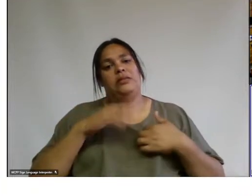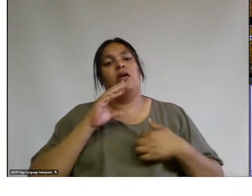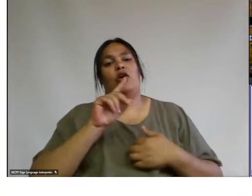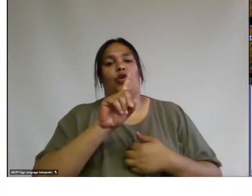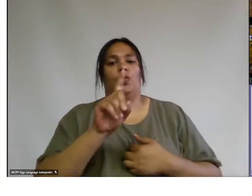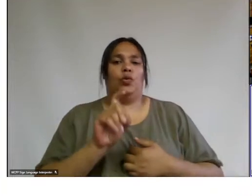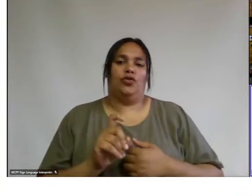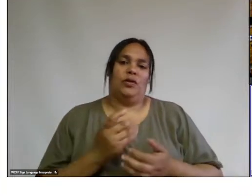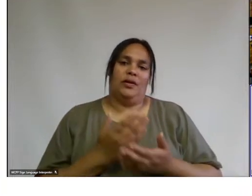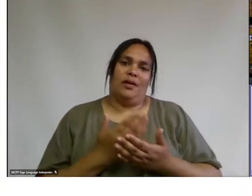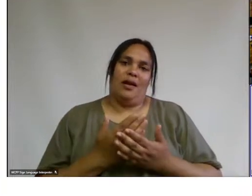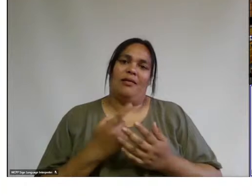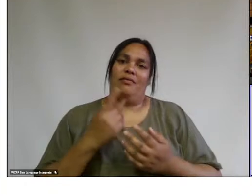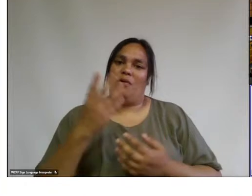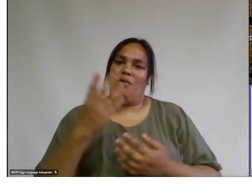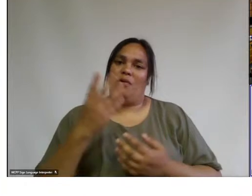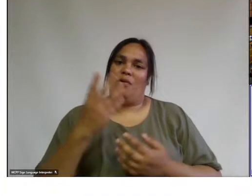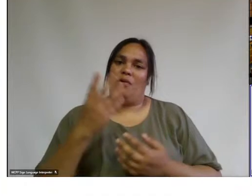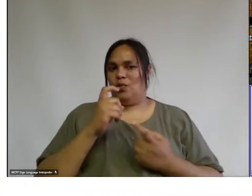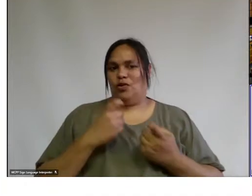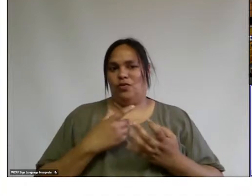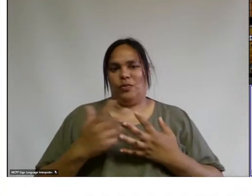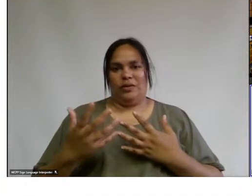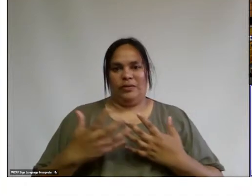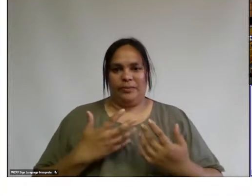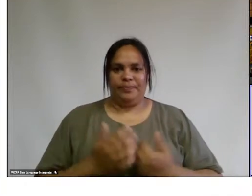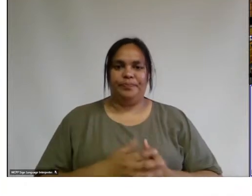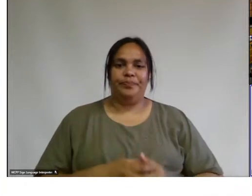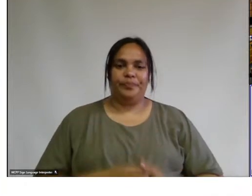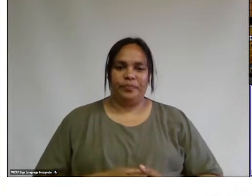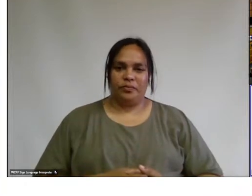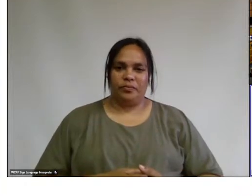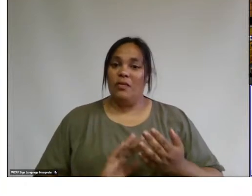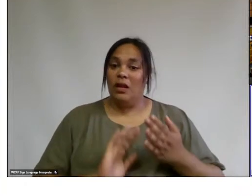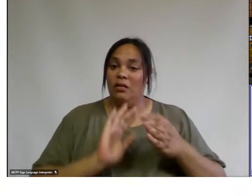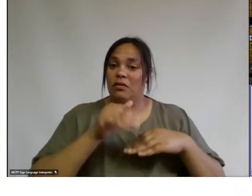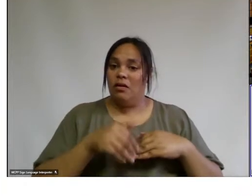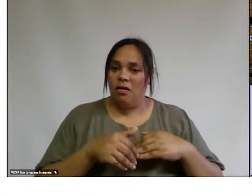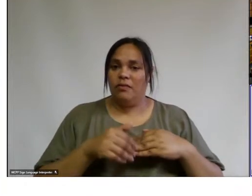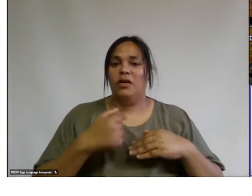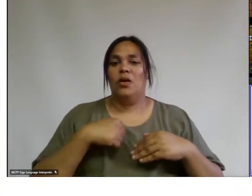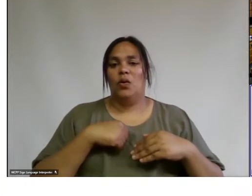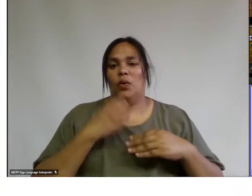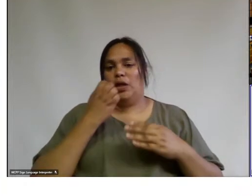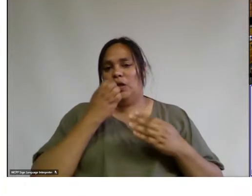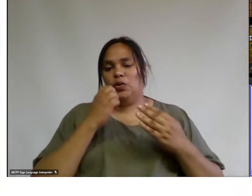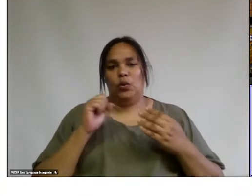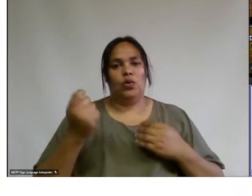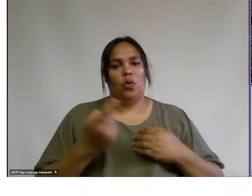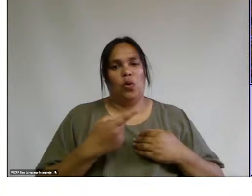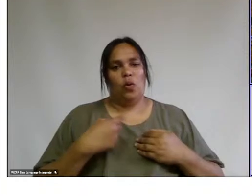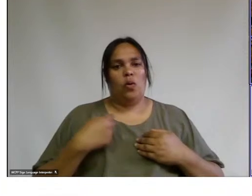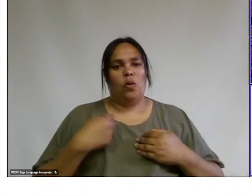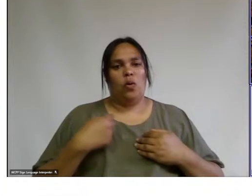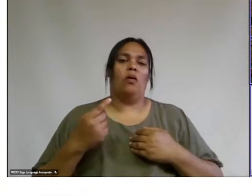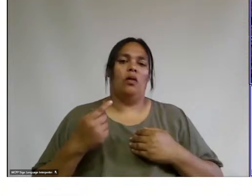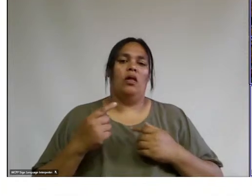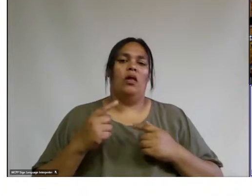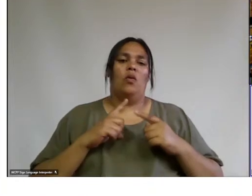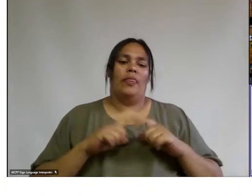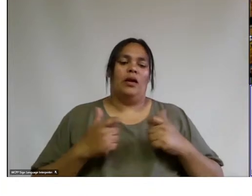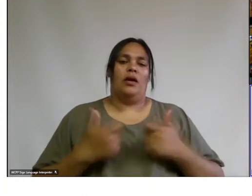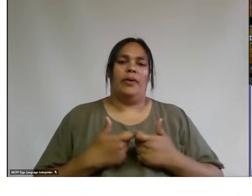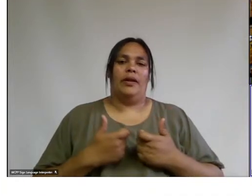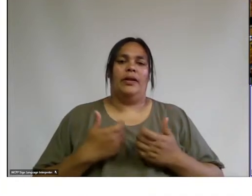question to ask question. And thereafter we will excuse everybody so that the committee